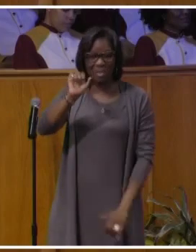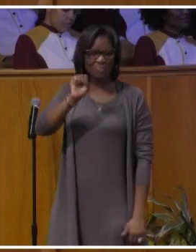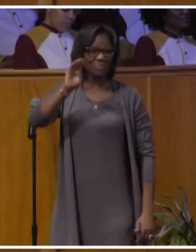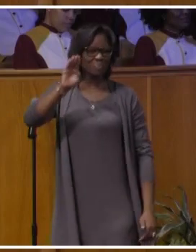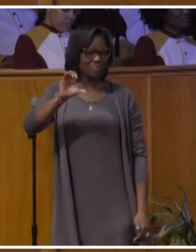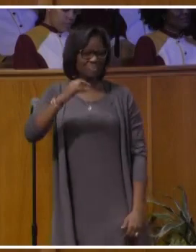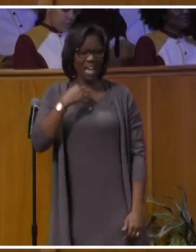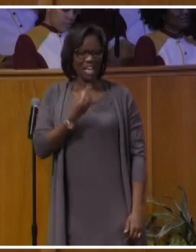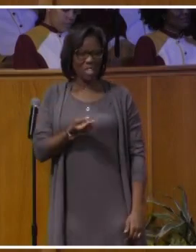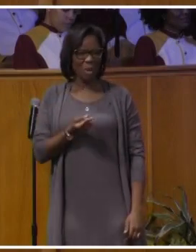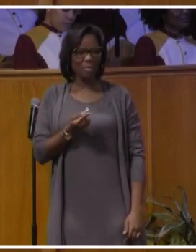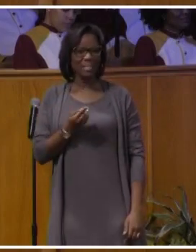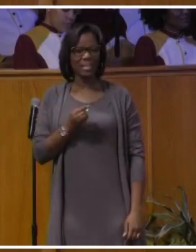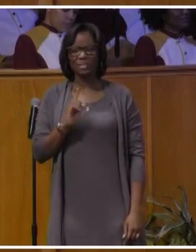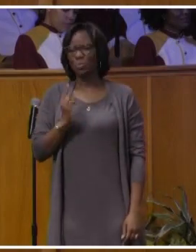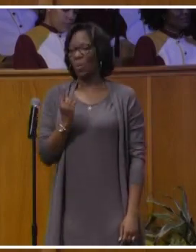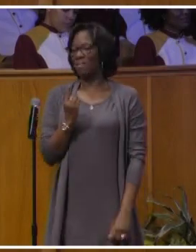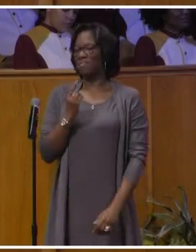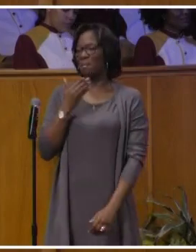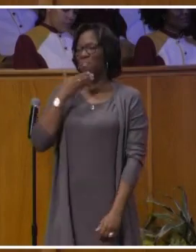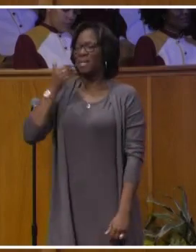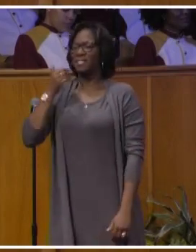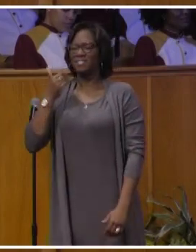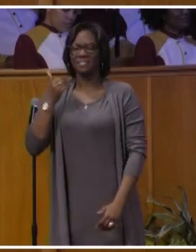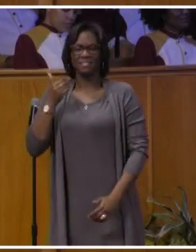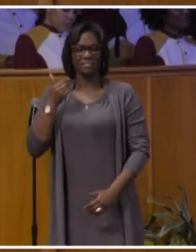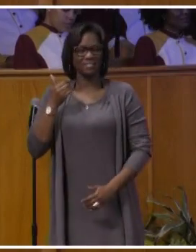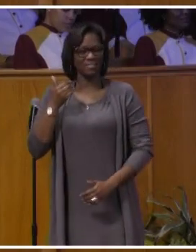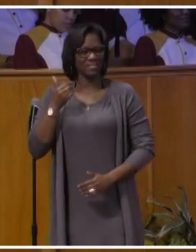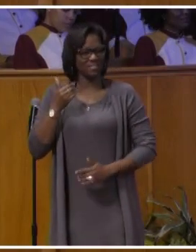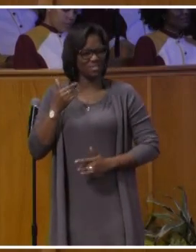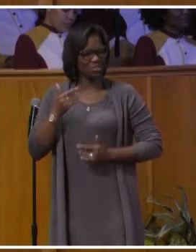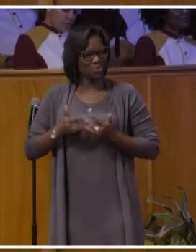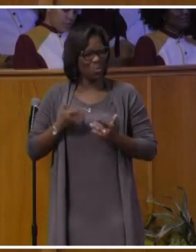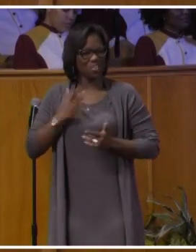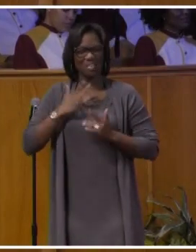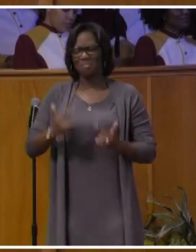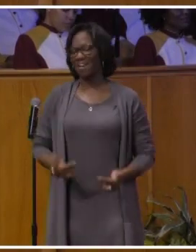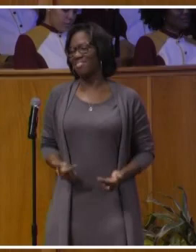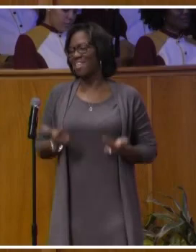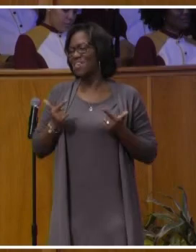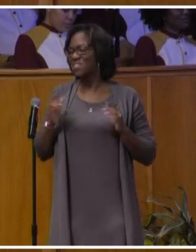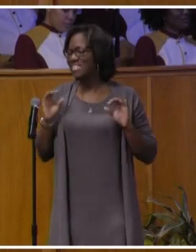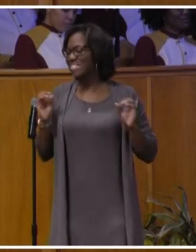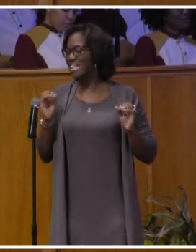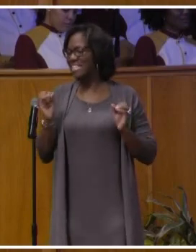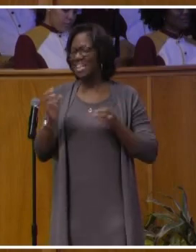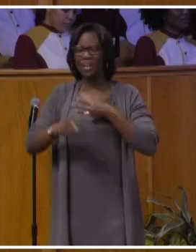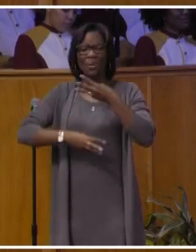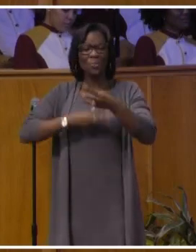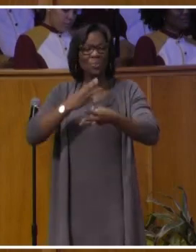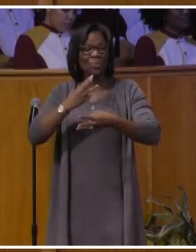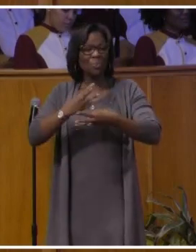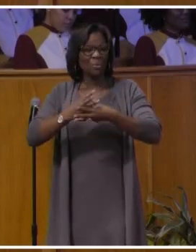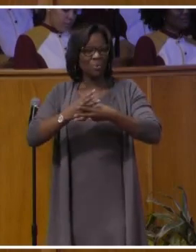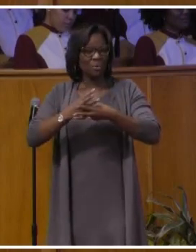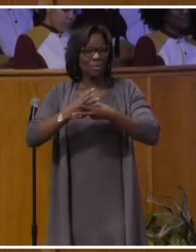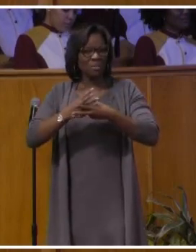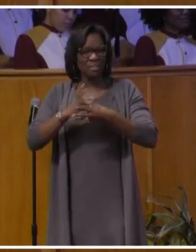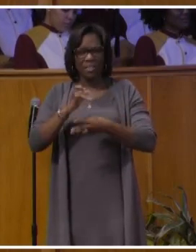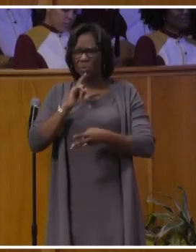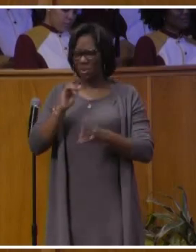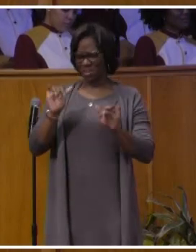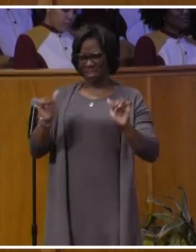said to him, it's arguably one of the greatest joys of my life. That there's nothing in the world that